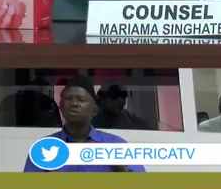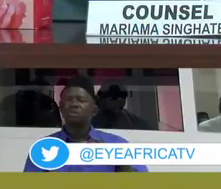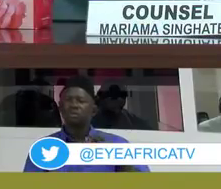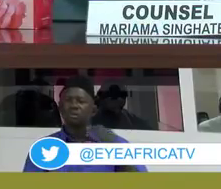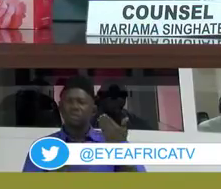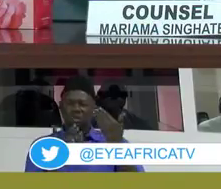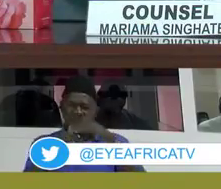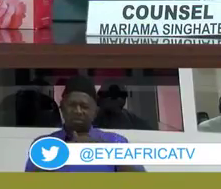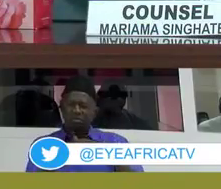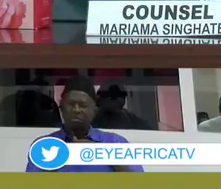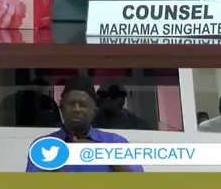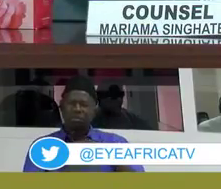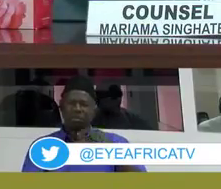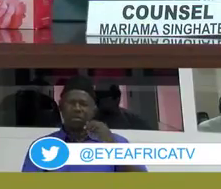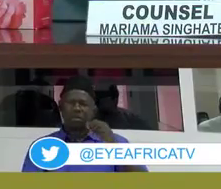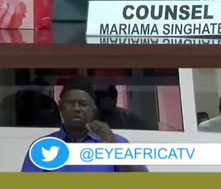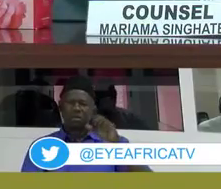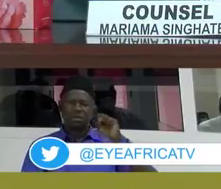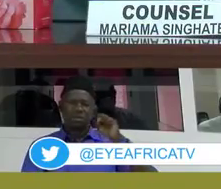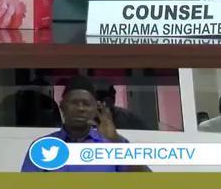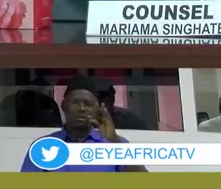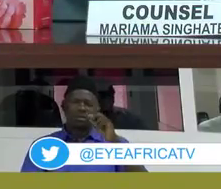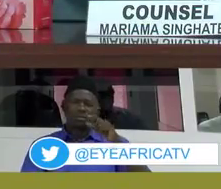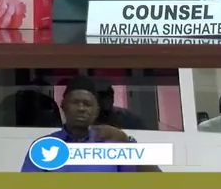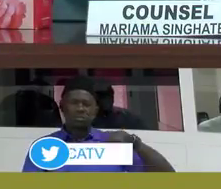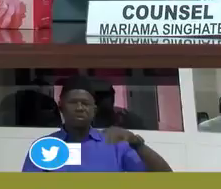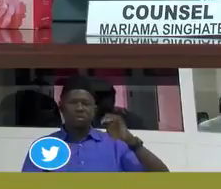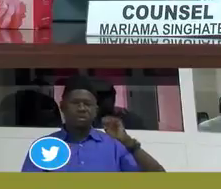Paul? These are